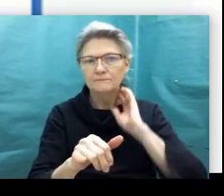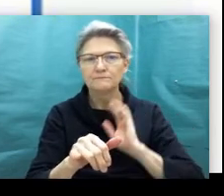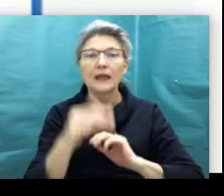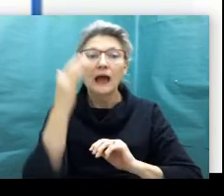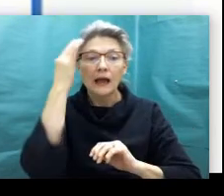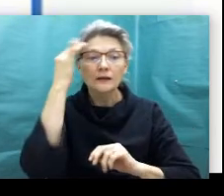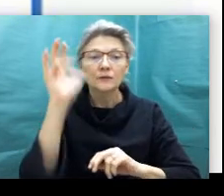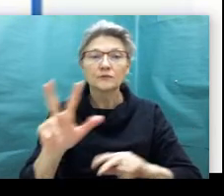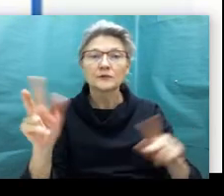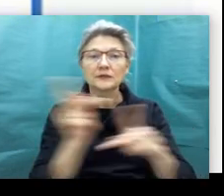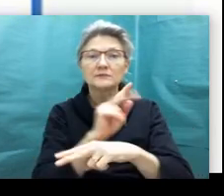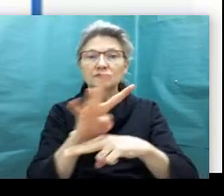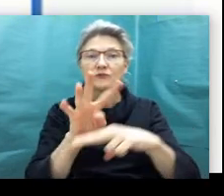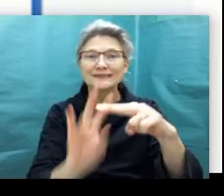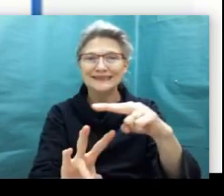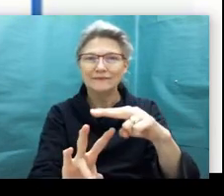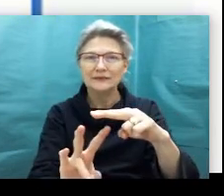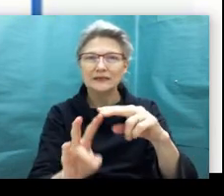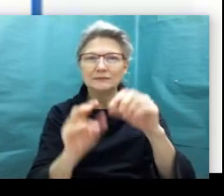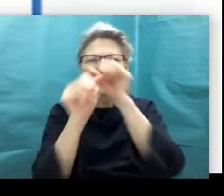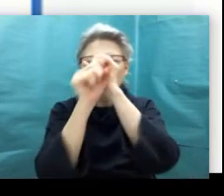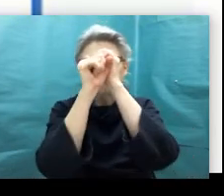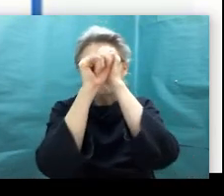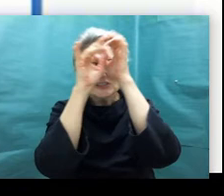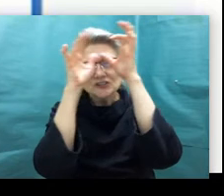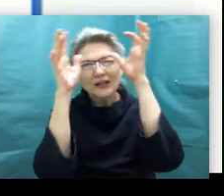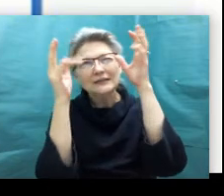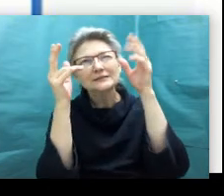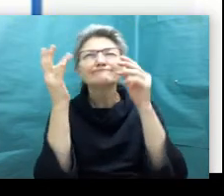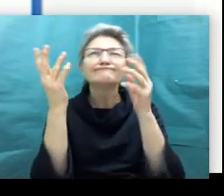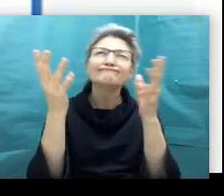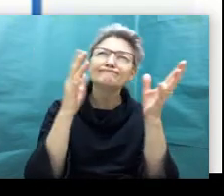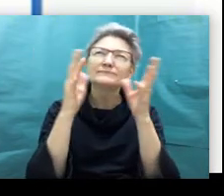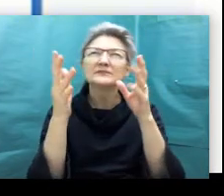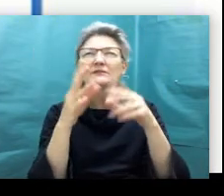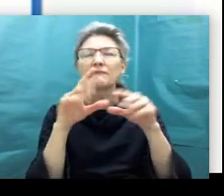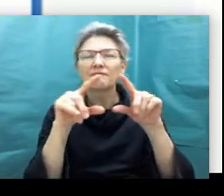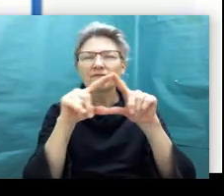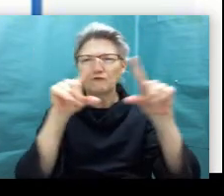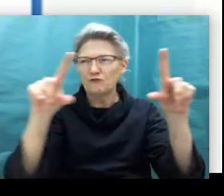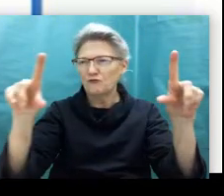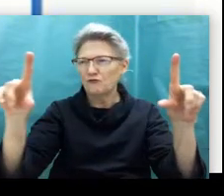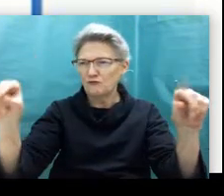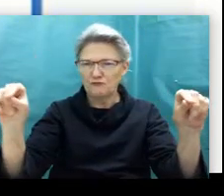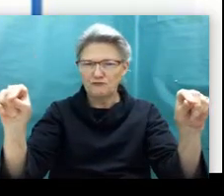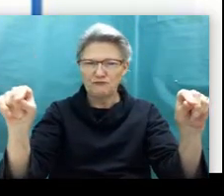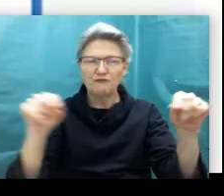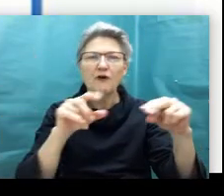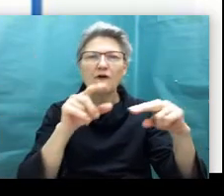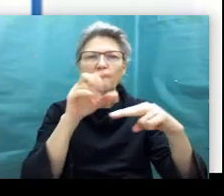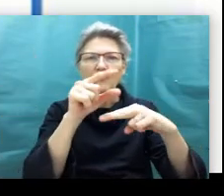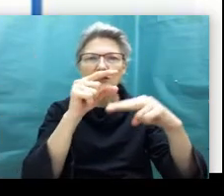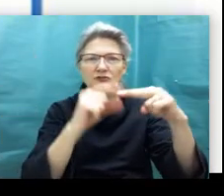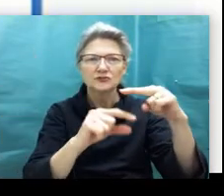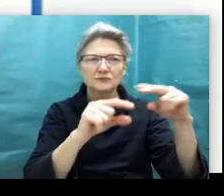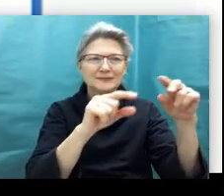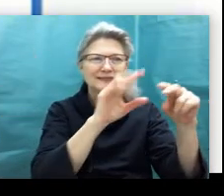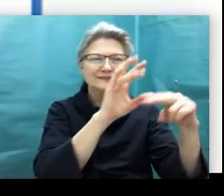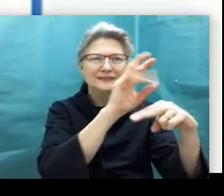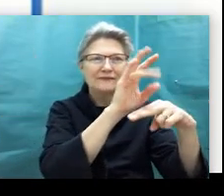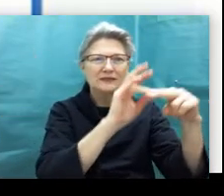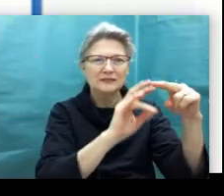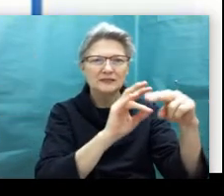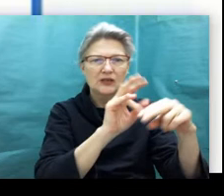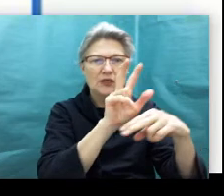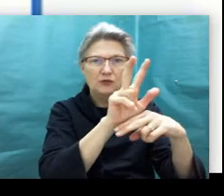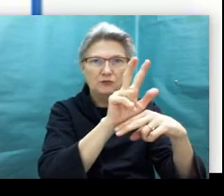4 sevenths. Well, I'm kind of visualizing some fraction strips of sevenths, 4 of them shaded in, right? 3